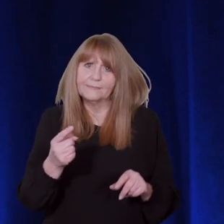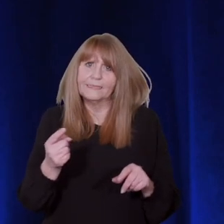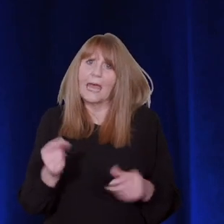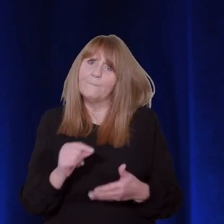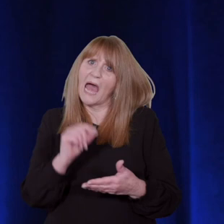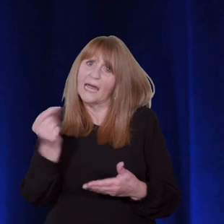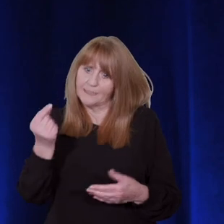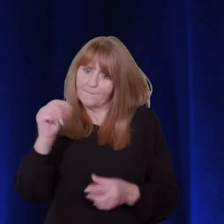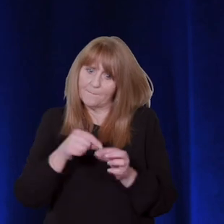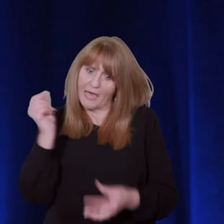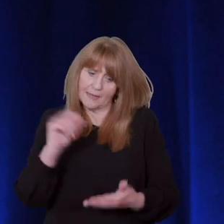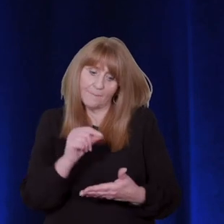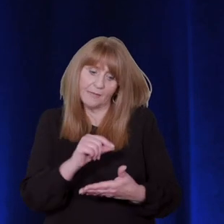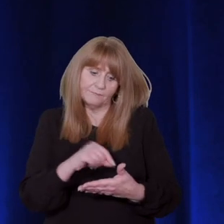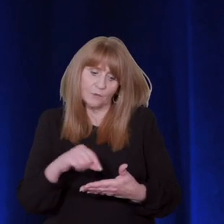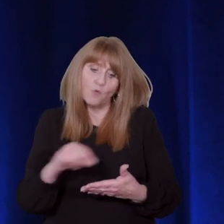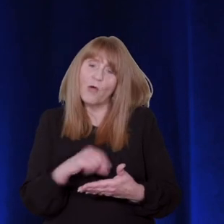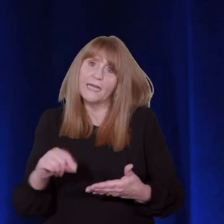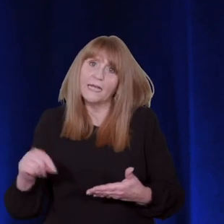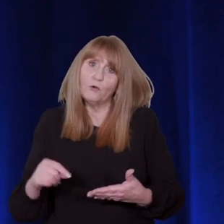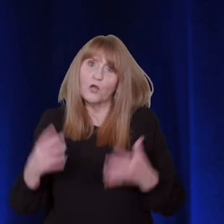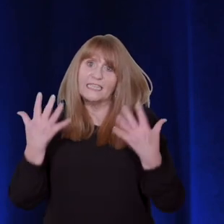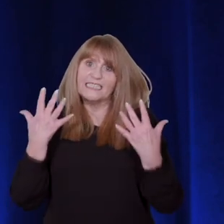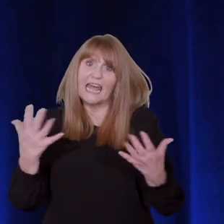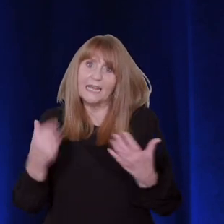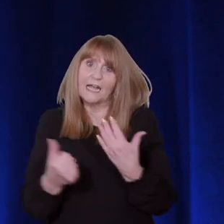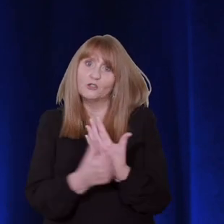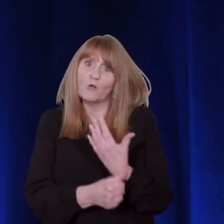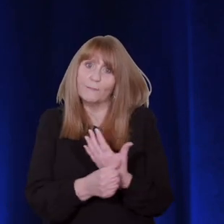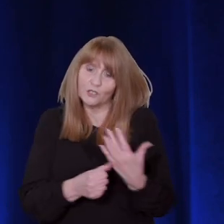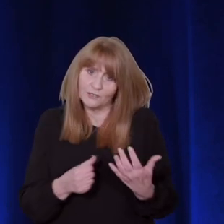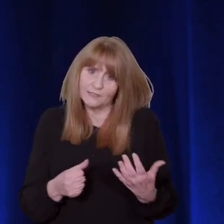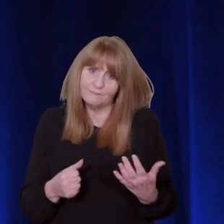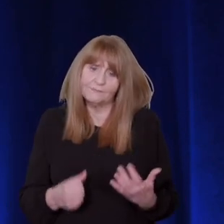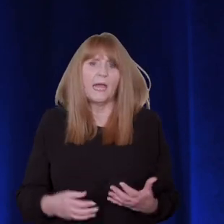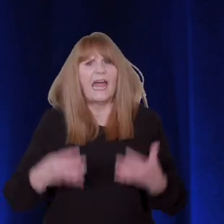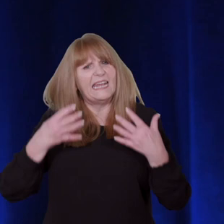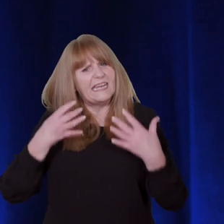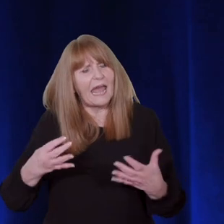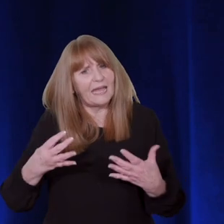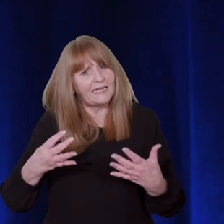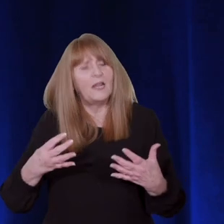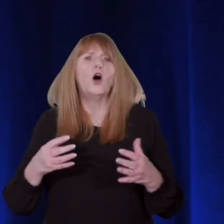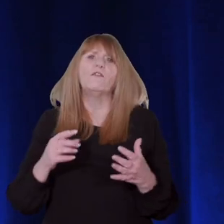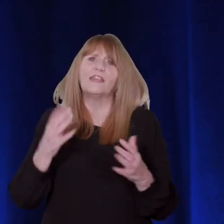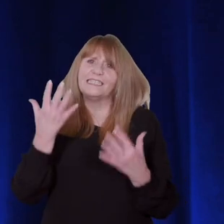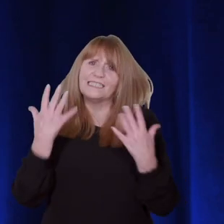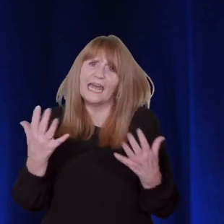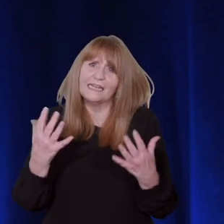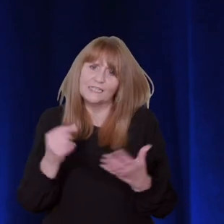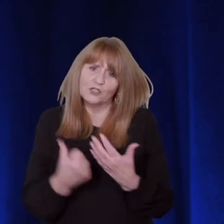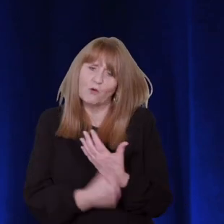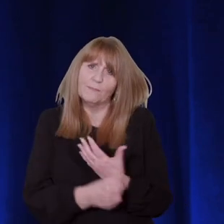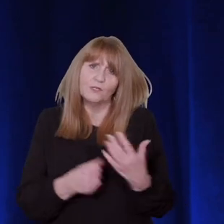enough, those 10 scriptures, in fact, there were more than enough, 9 of the 10 scriptures fitted that 2-hour